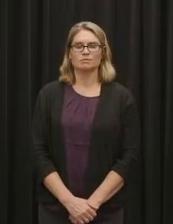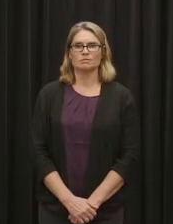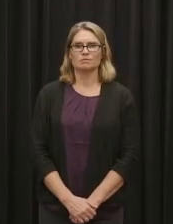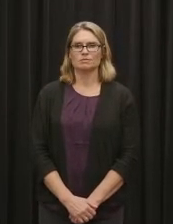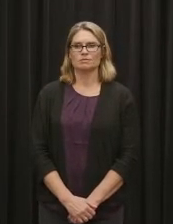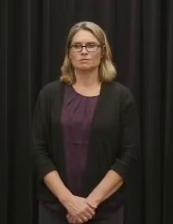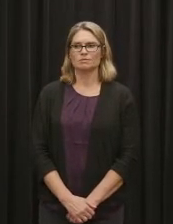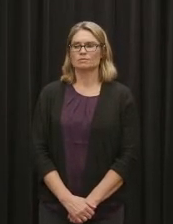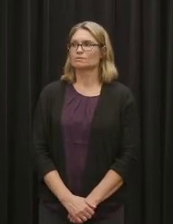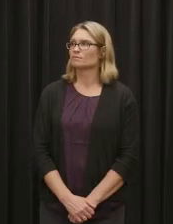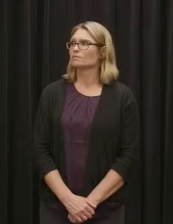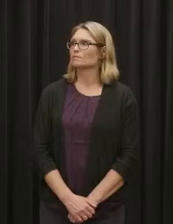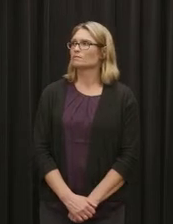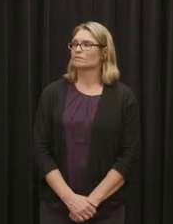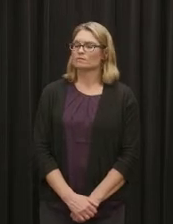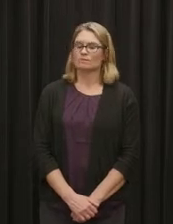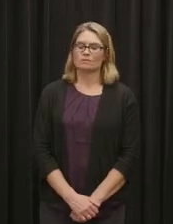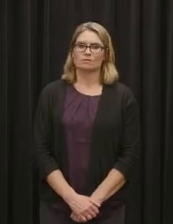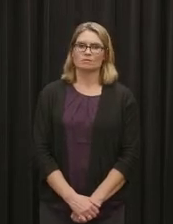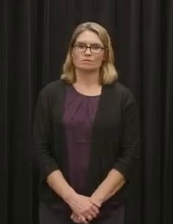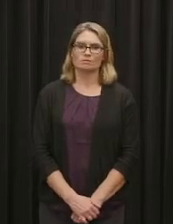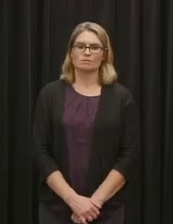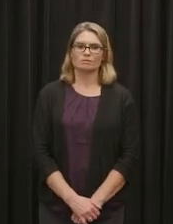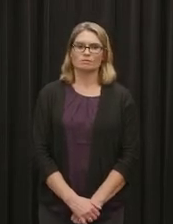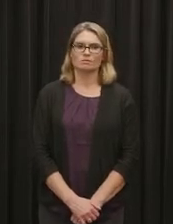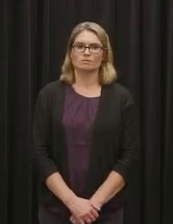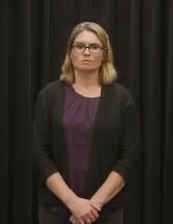Are there people who